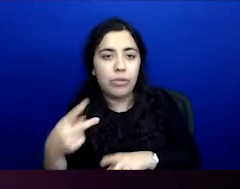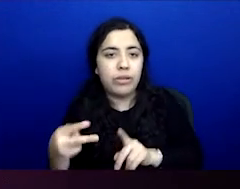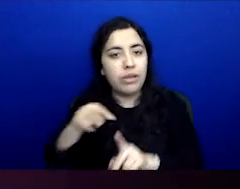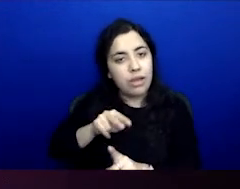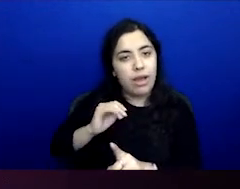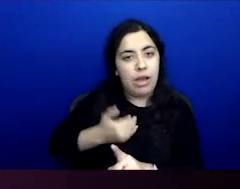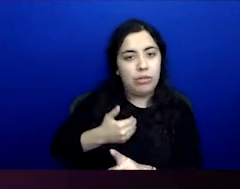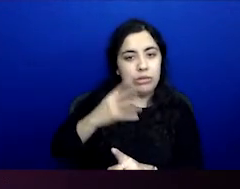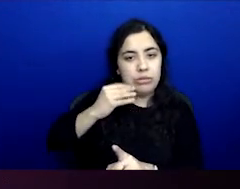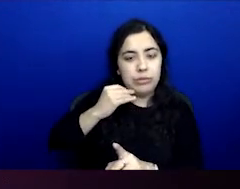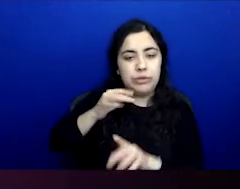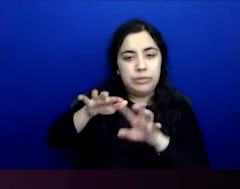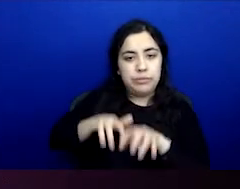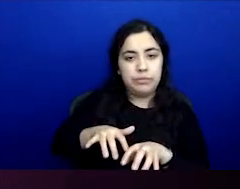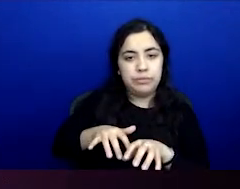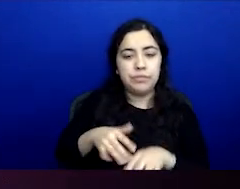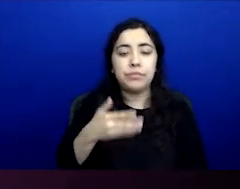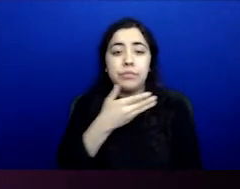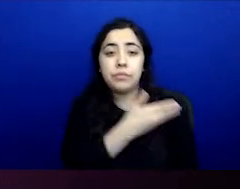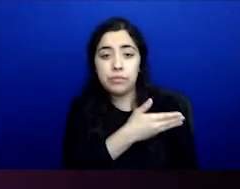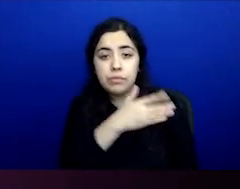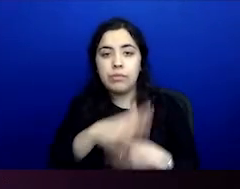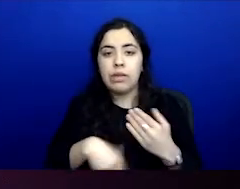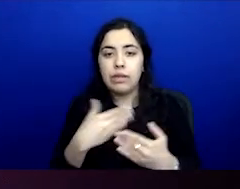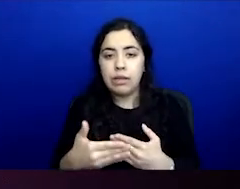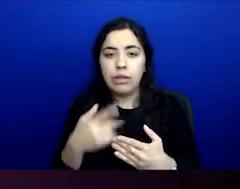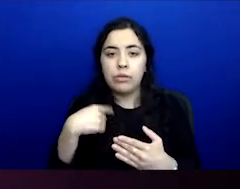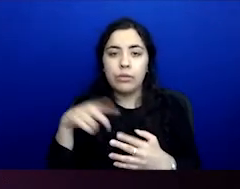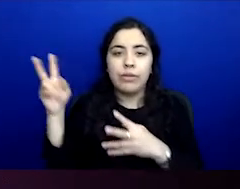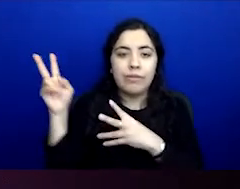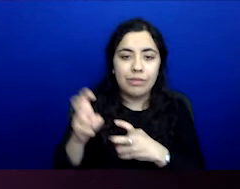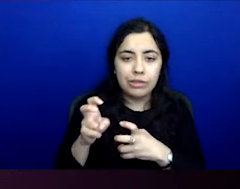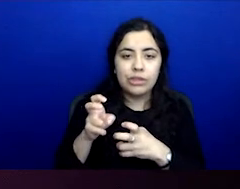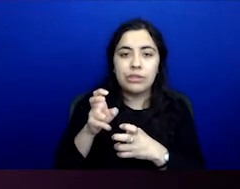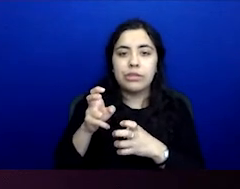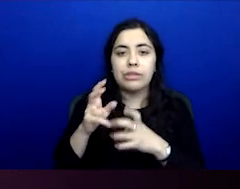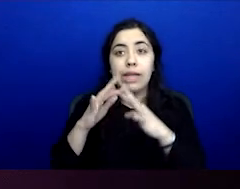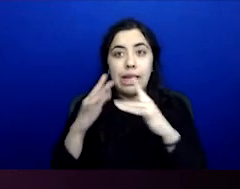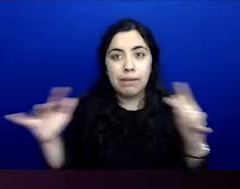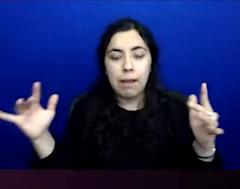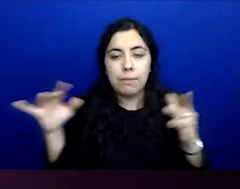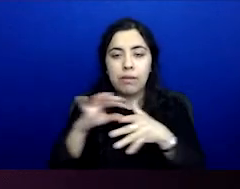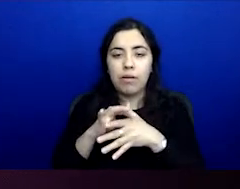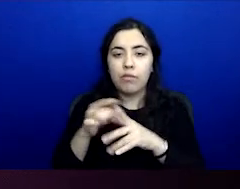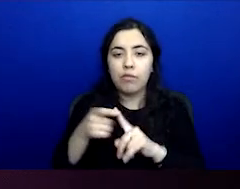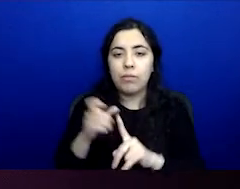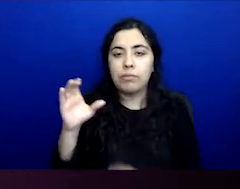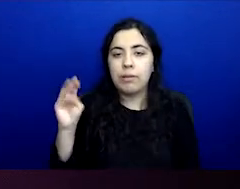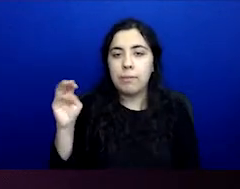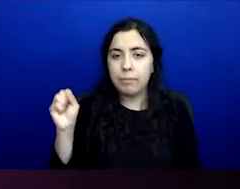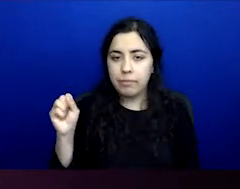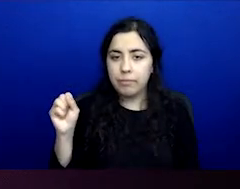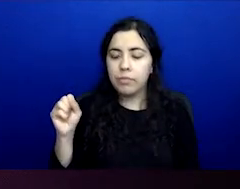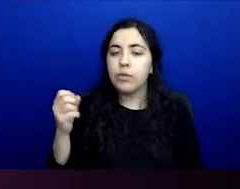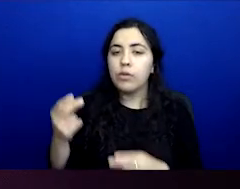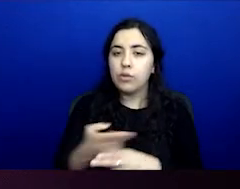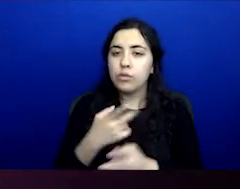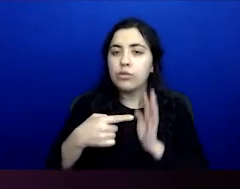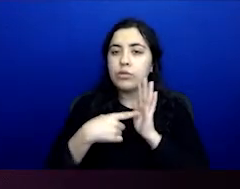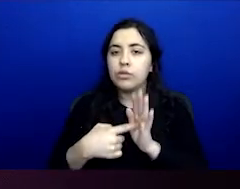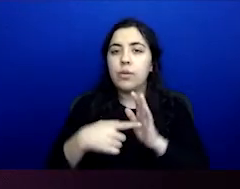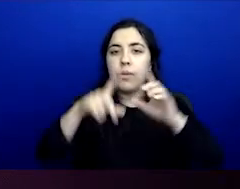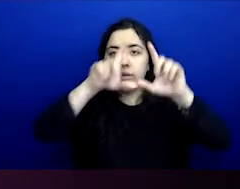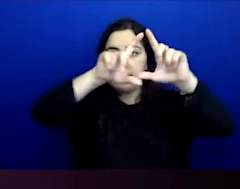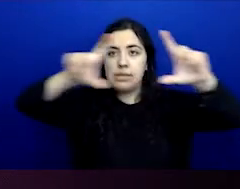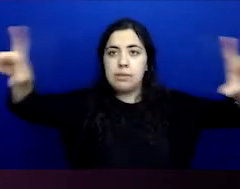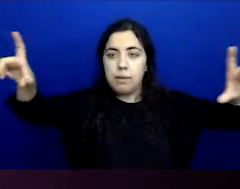we're fetching some dynamic content from a CMS, and we're using it to display a banner at the top of the page.